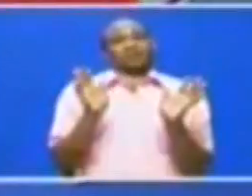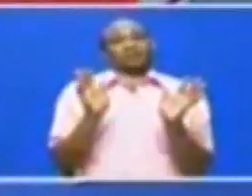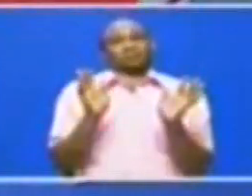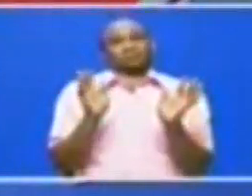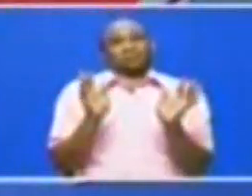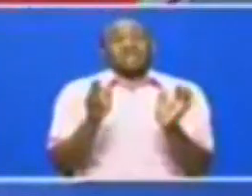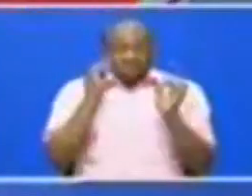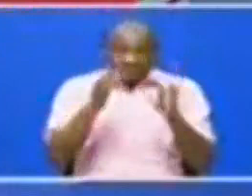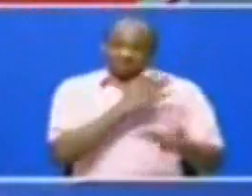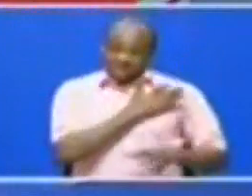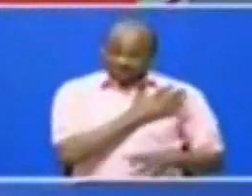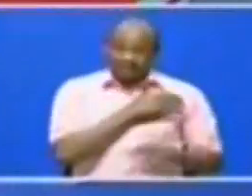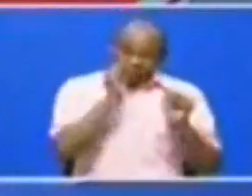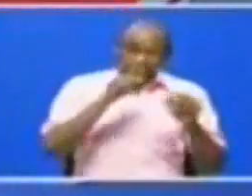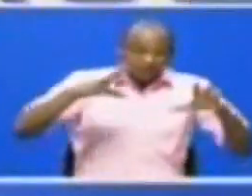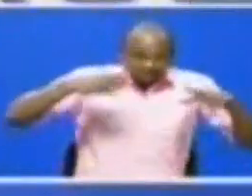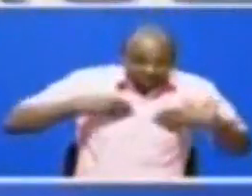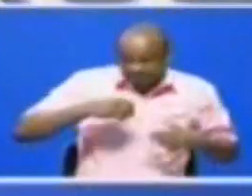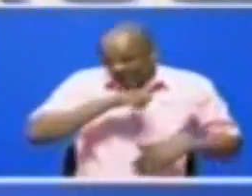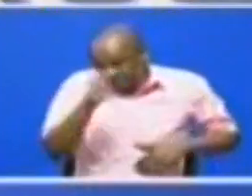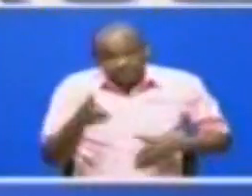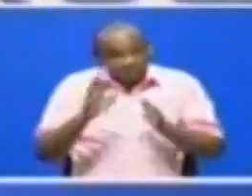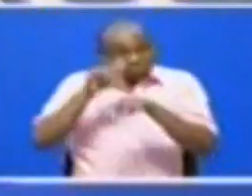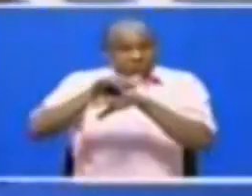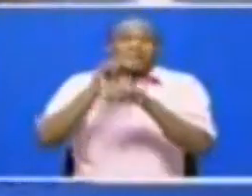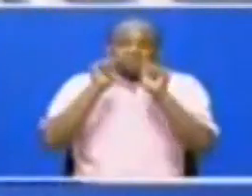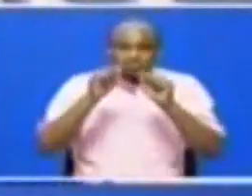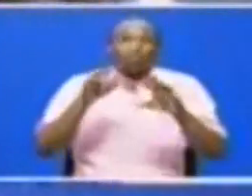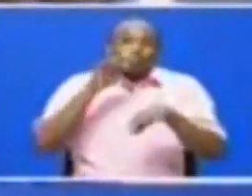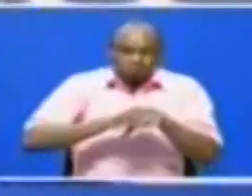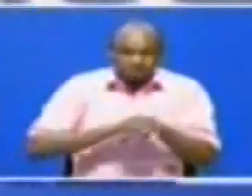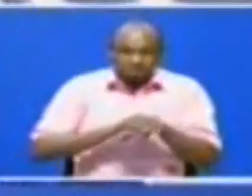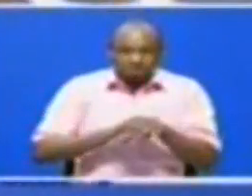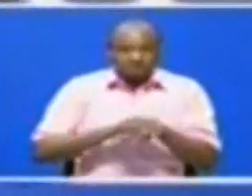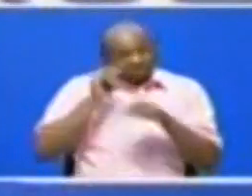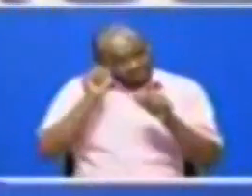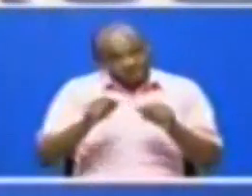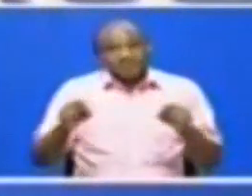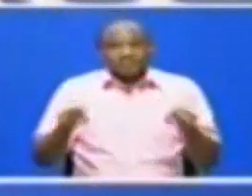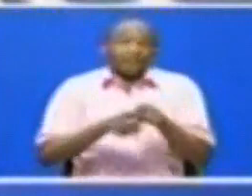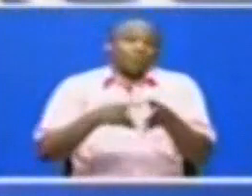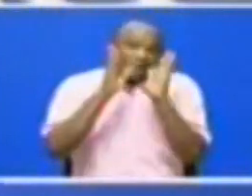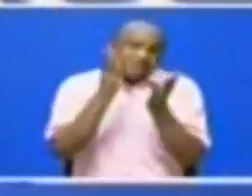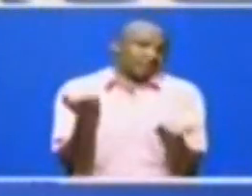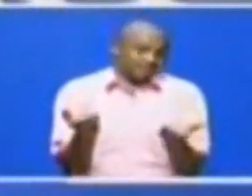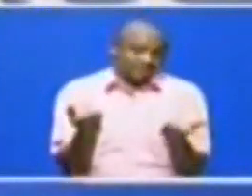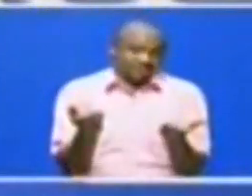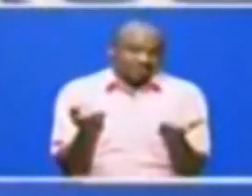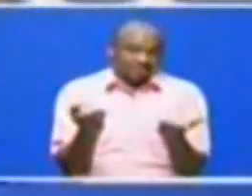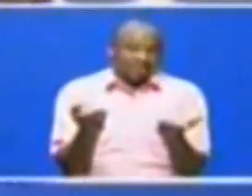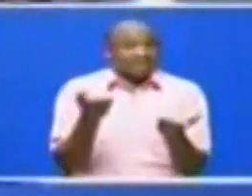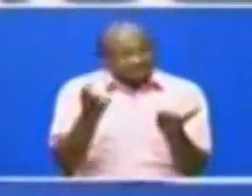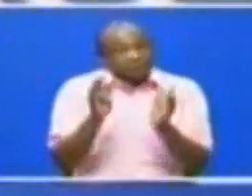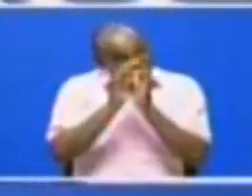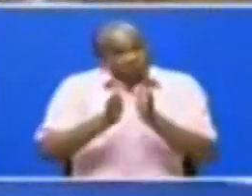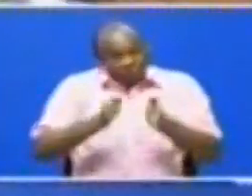If NASA will be gullible enough to accept another electronic transmission, the results will be torpedoed the same way they were torpedoed the other time. Now that the electronic